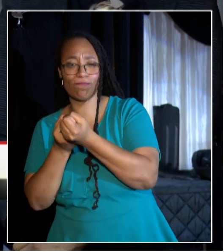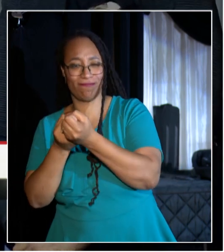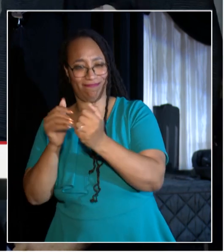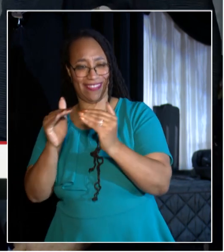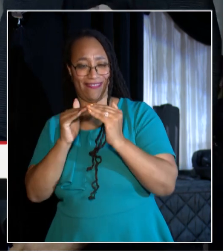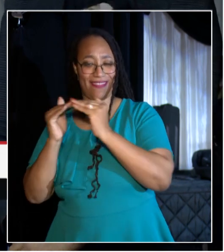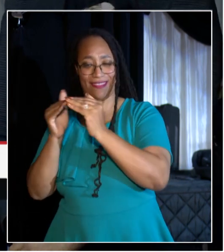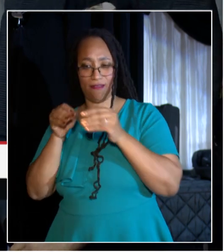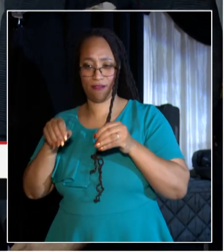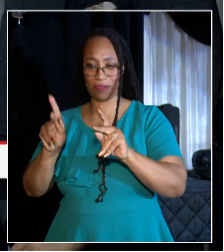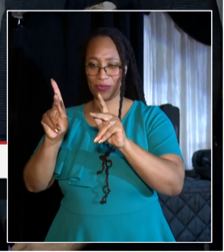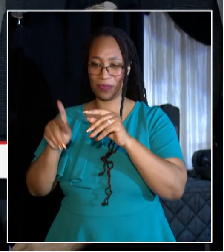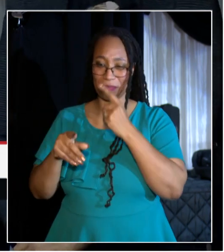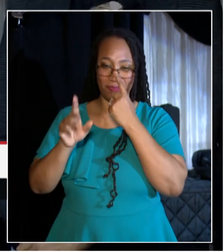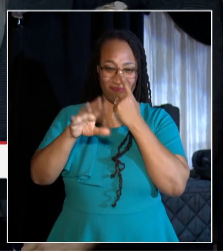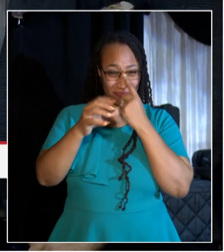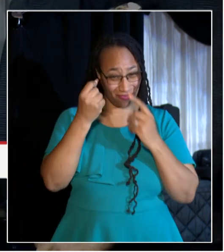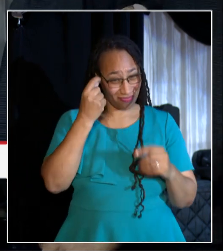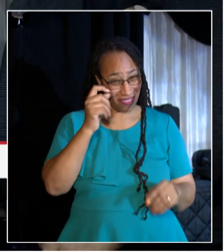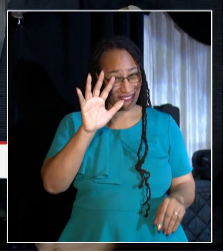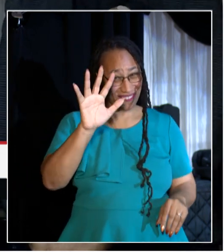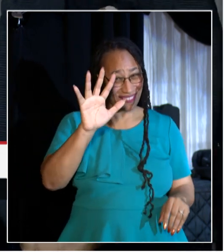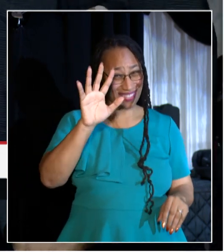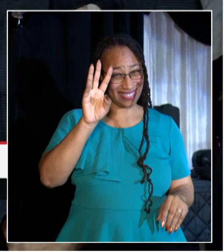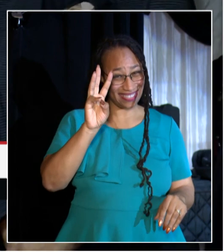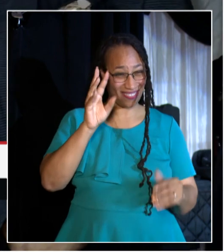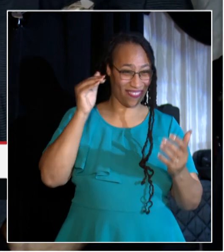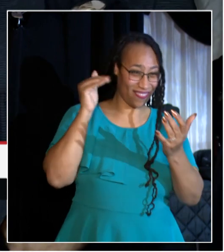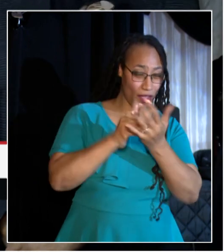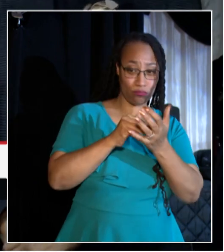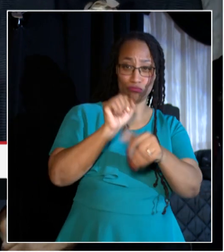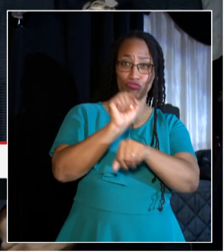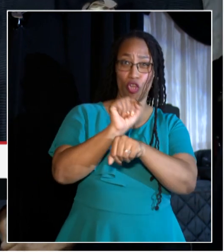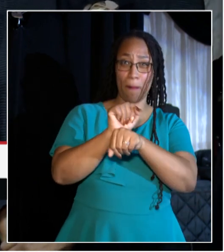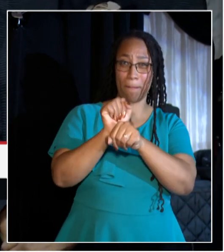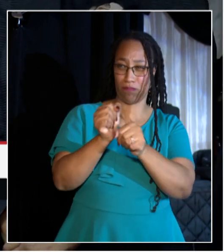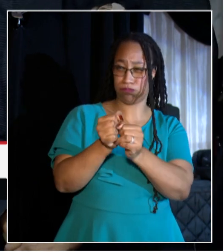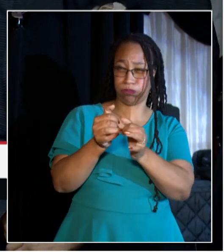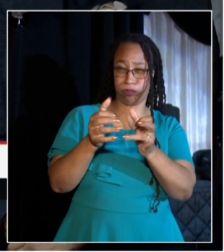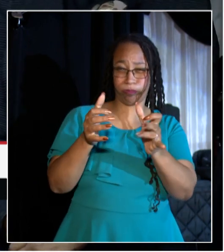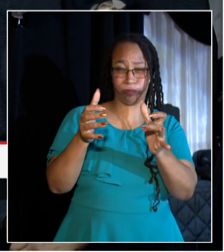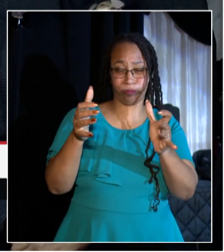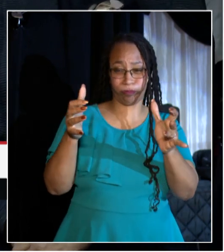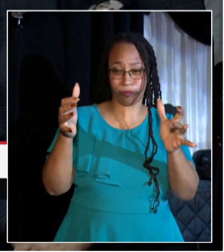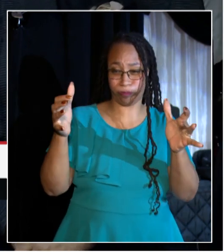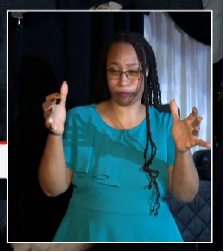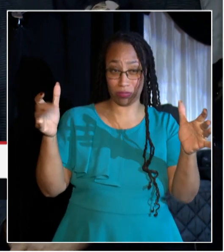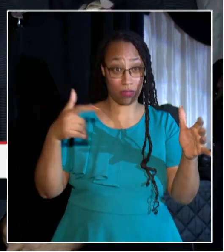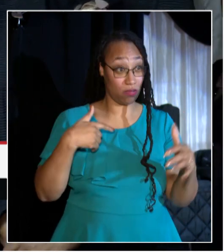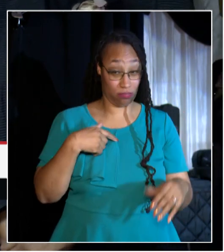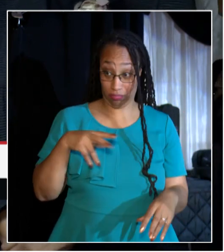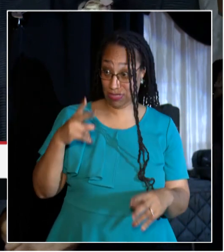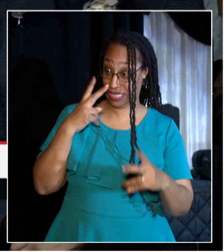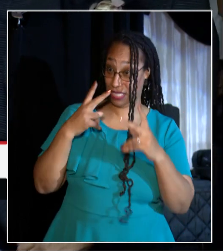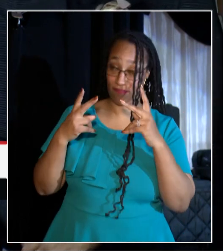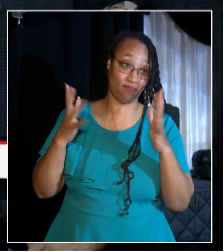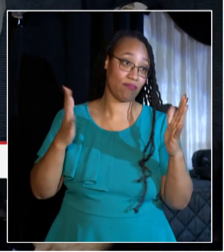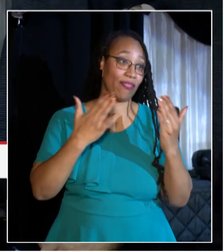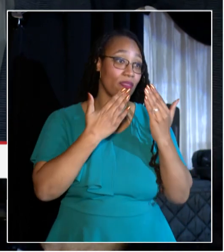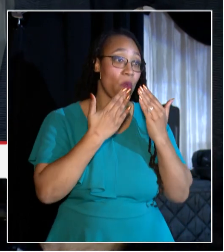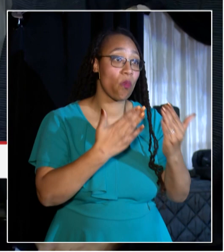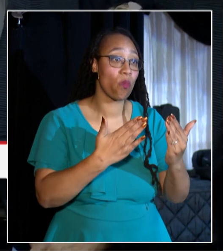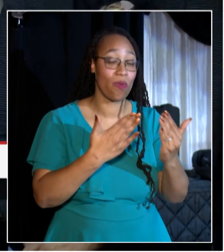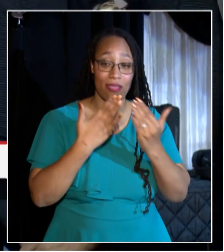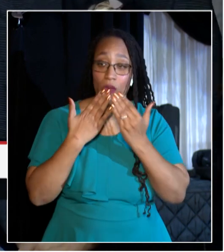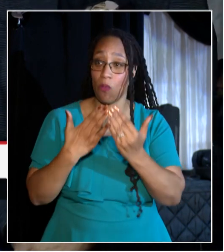Mayor, we thank you. We thank you. We thank you. This year's theme of African Americans and the arts coincides with our mission at OCTFME